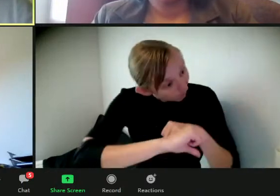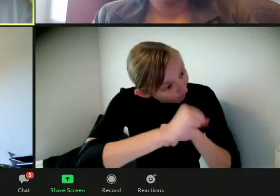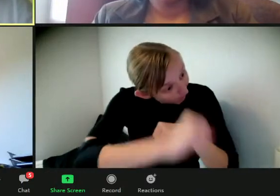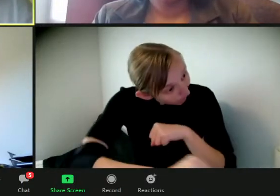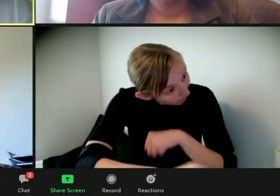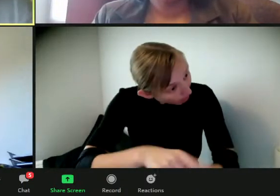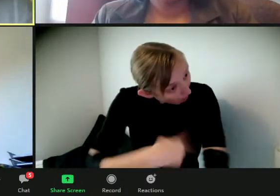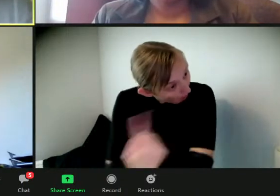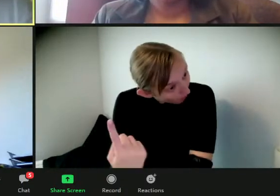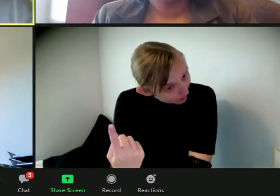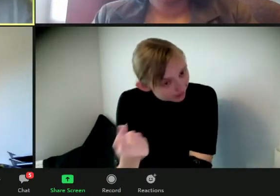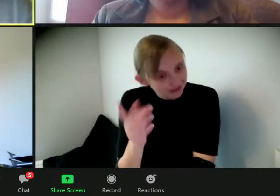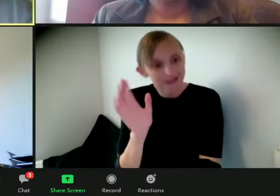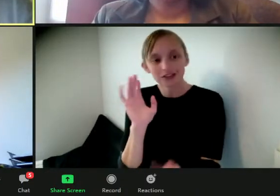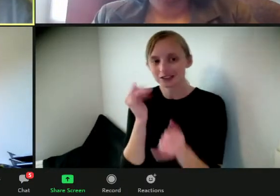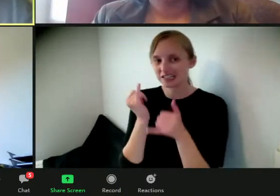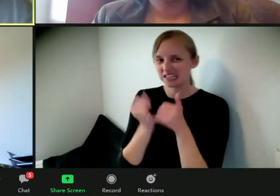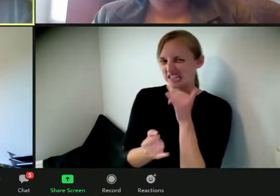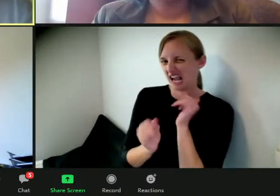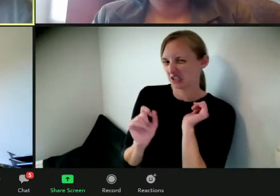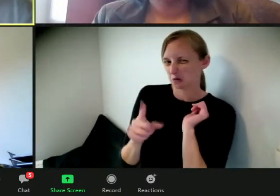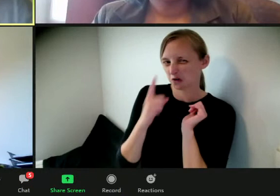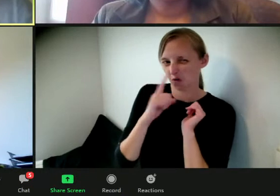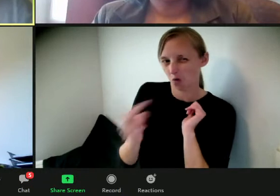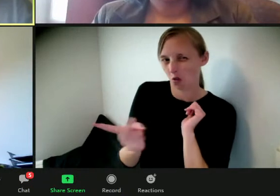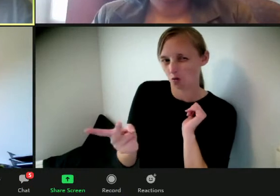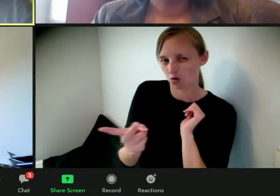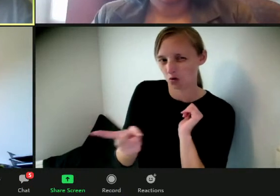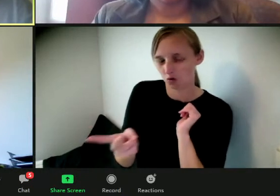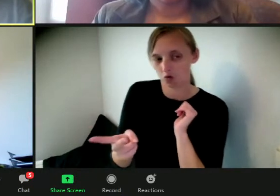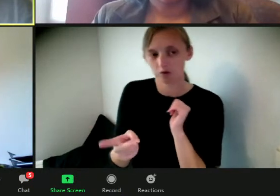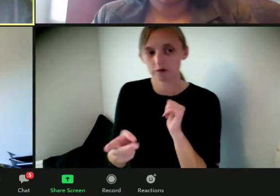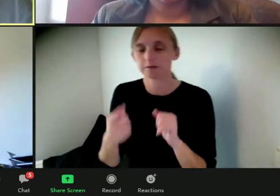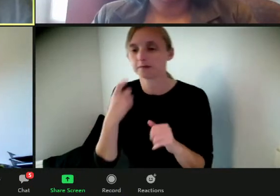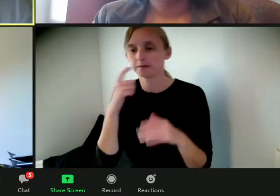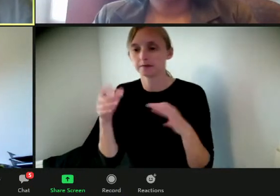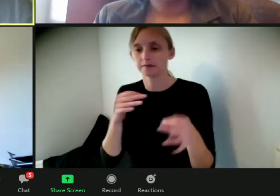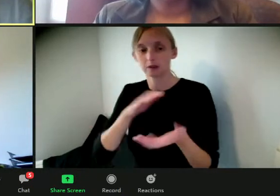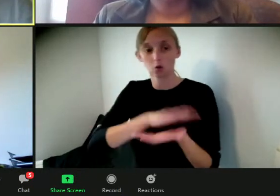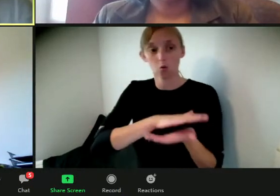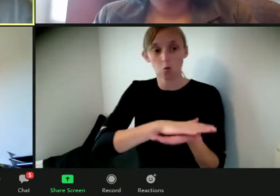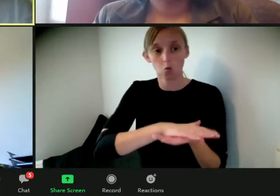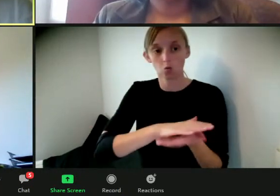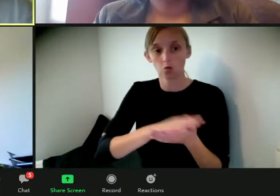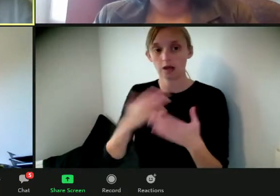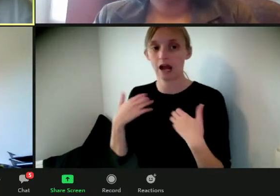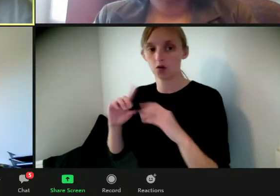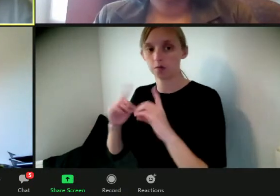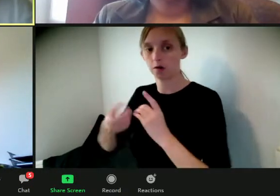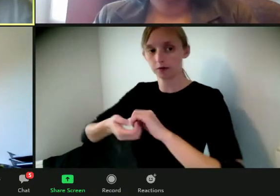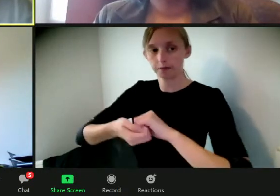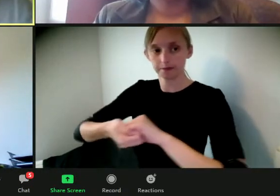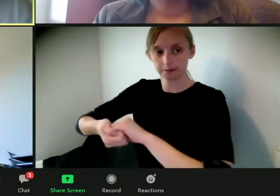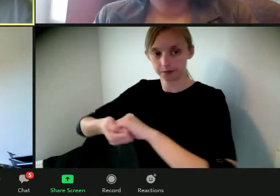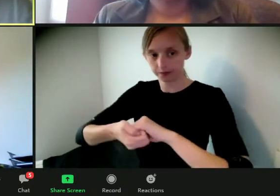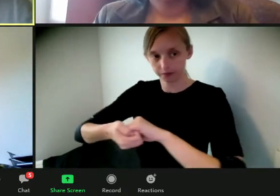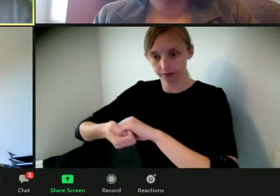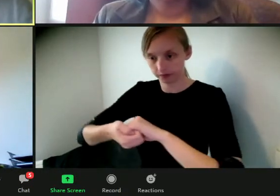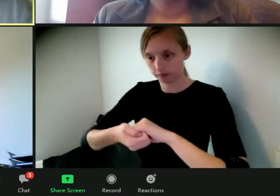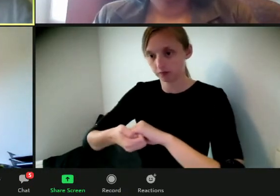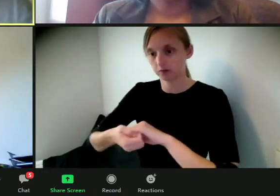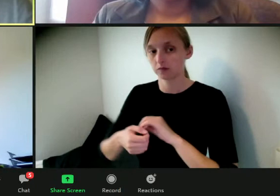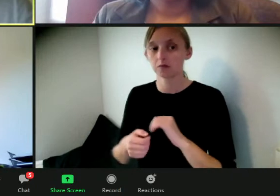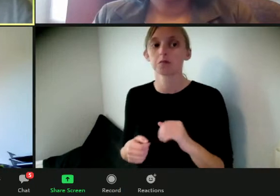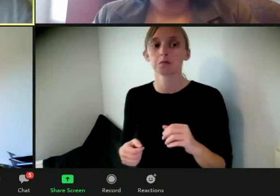schools partnering with, you talked about your partnership with the health department, but are you also partnering with